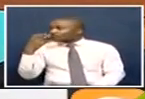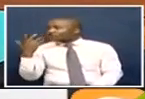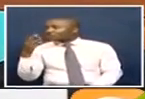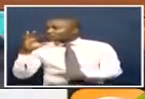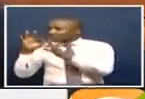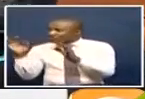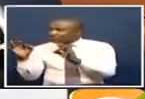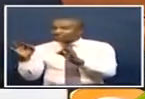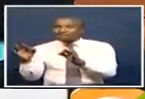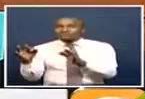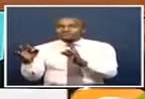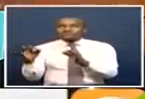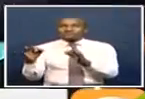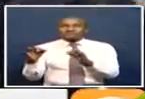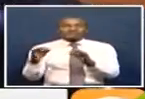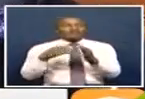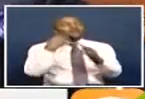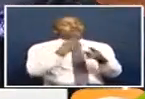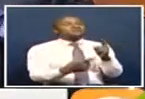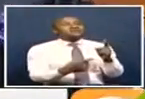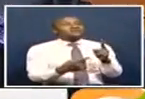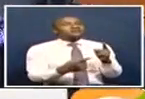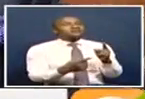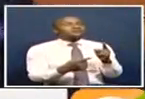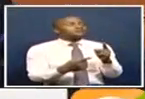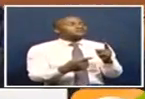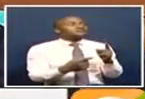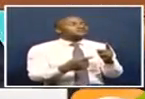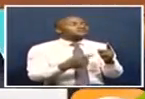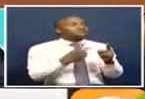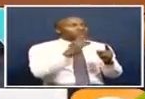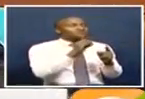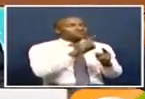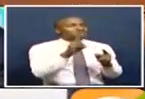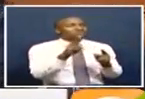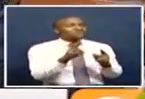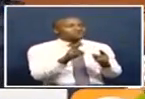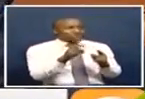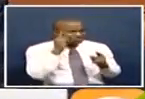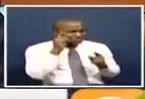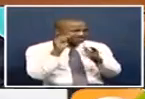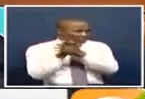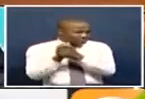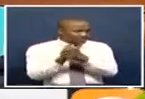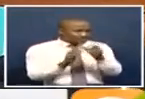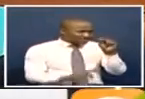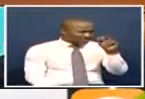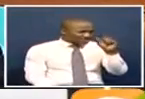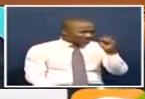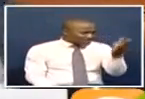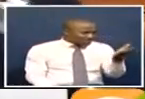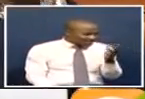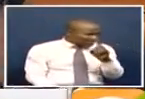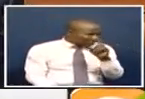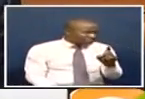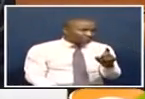CORD. Yeah. Well, what do you know next year, what will be next election, during next election? How sure are you that it will be NASA, Jubilee and so on? It